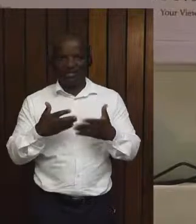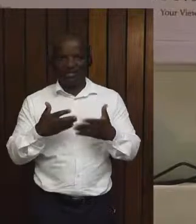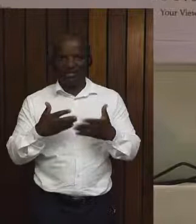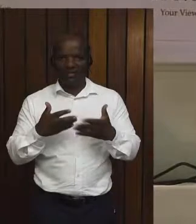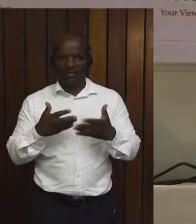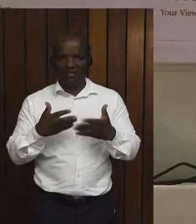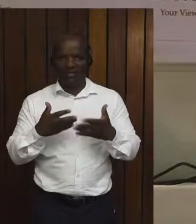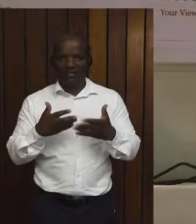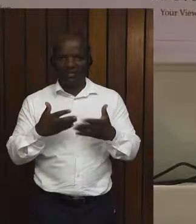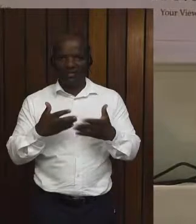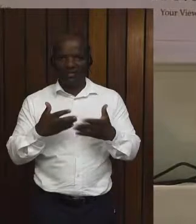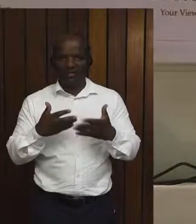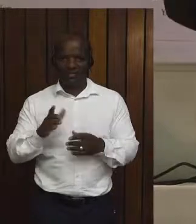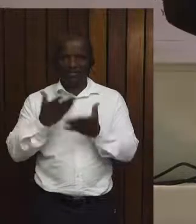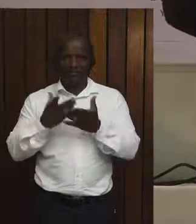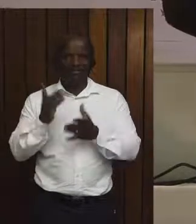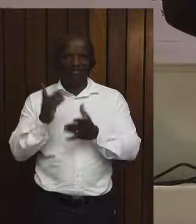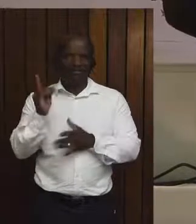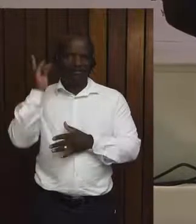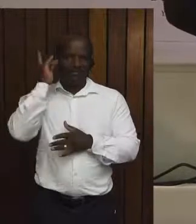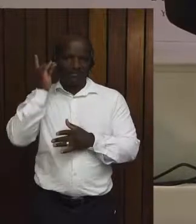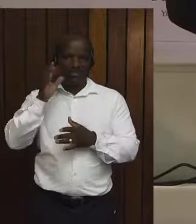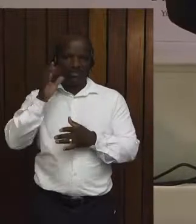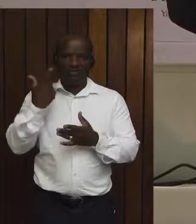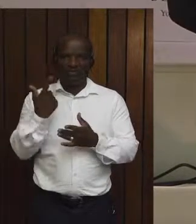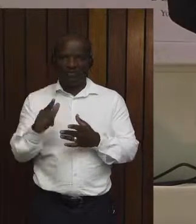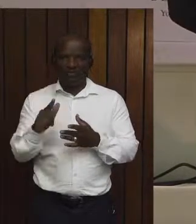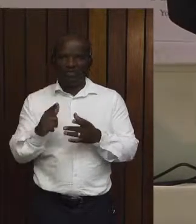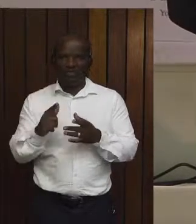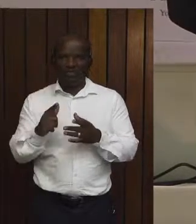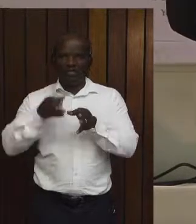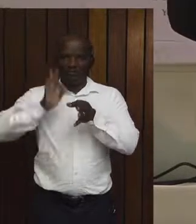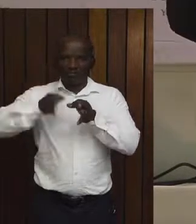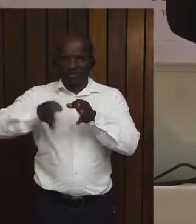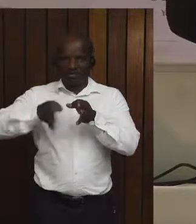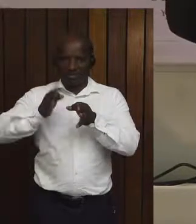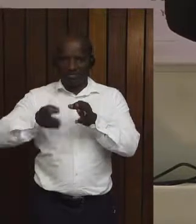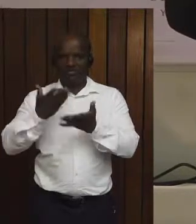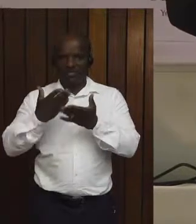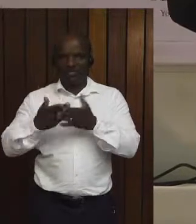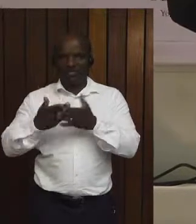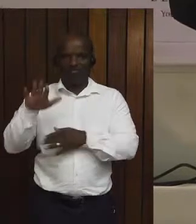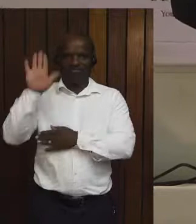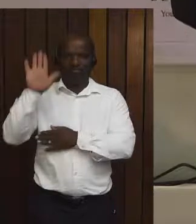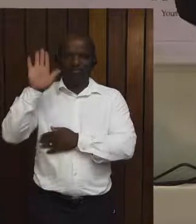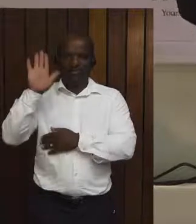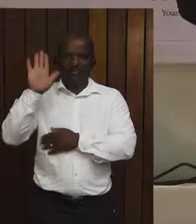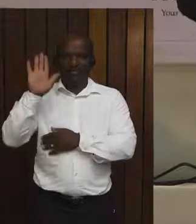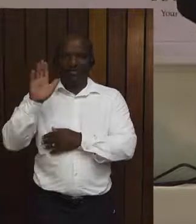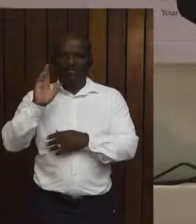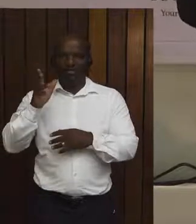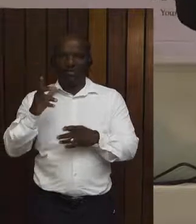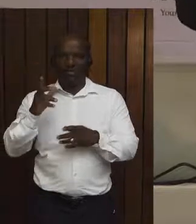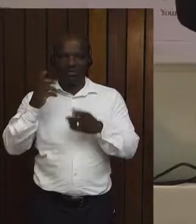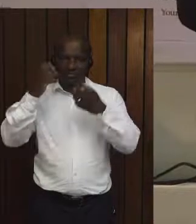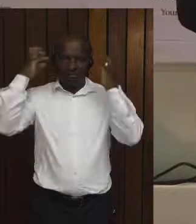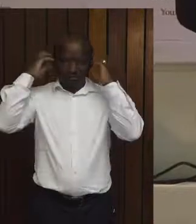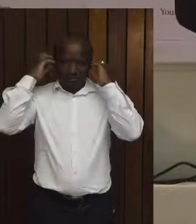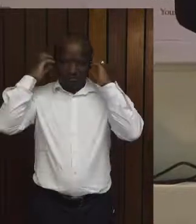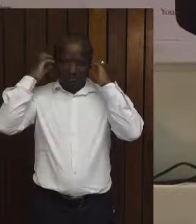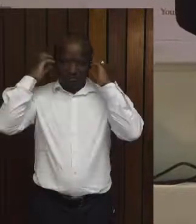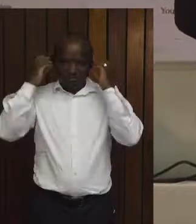be able to listen to the translation, if you can raise your hand, they will bring you